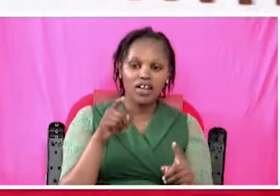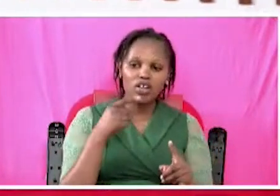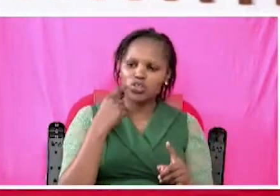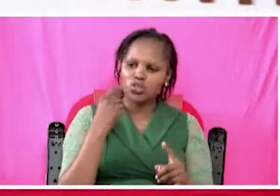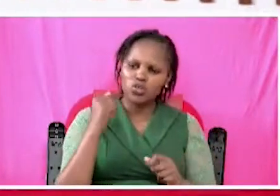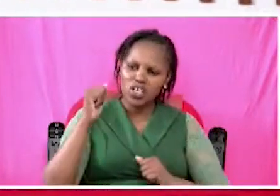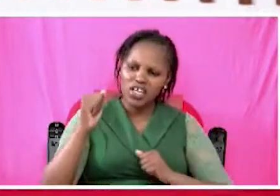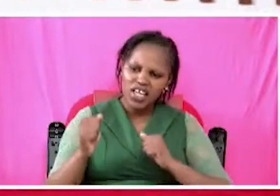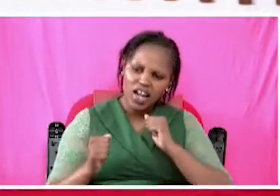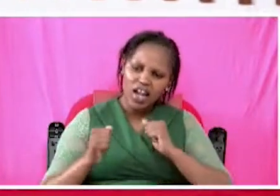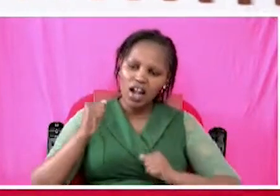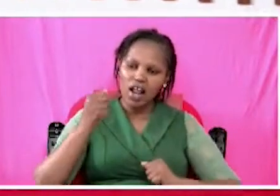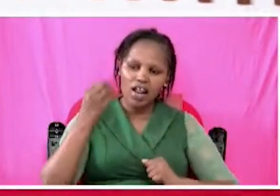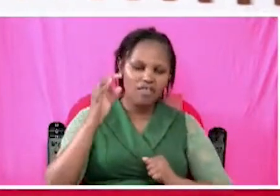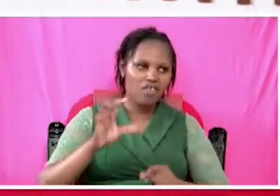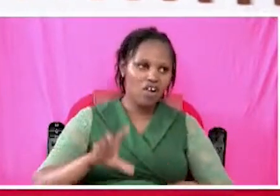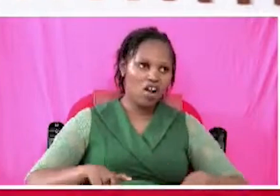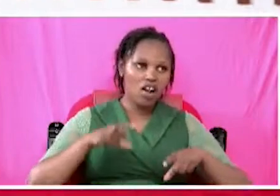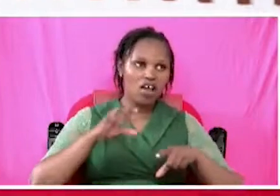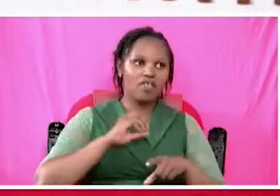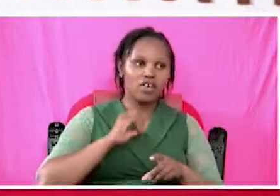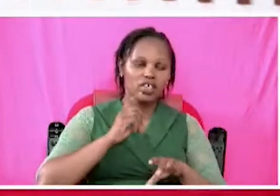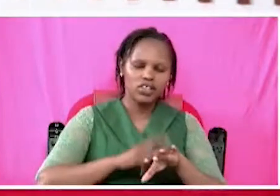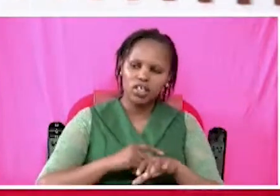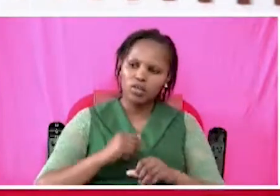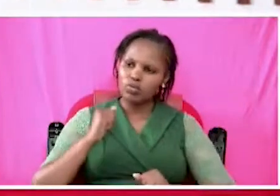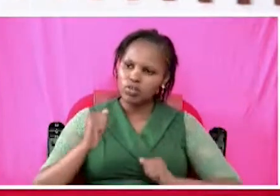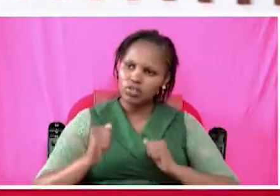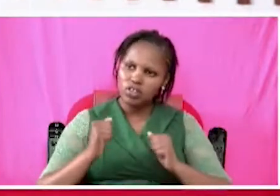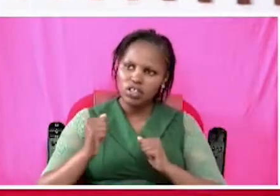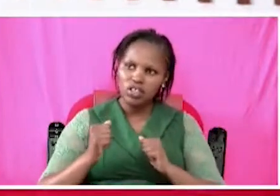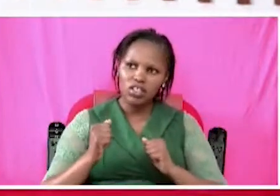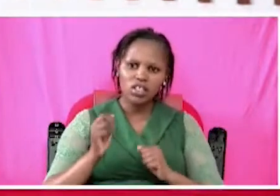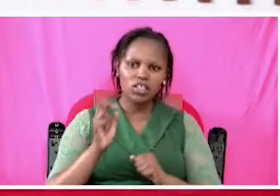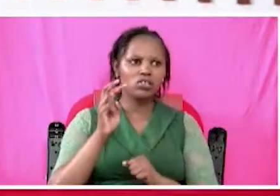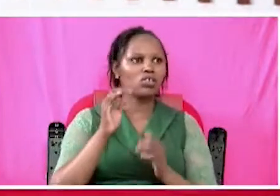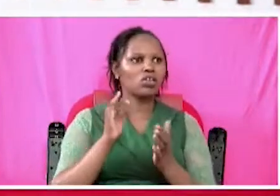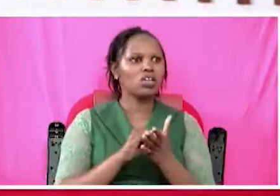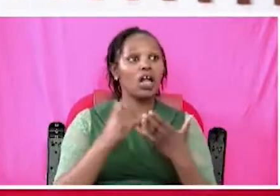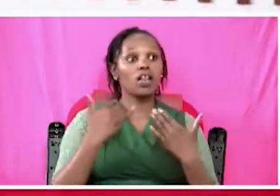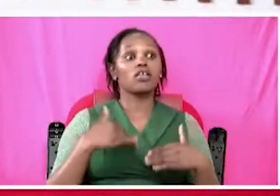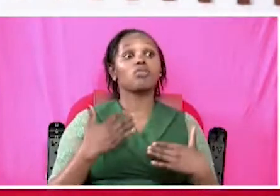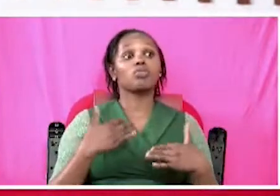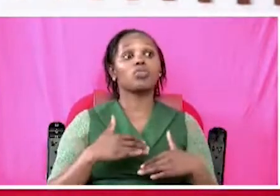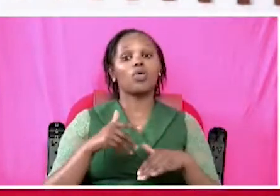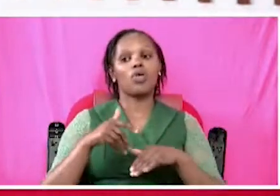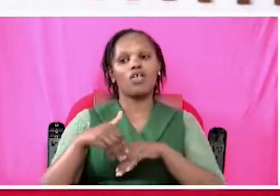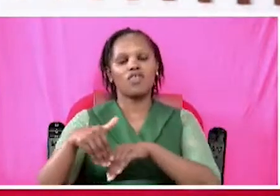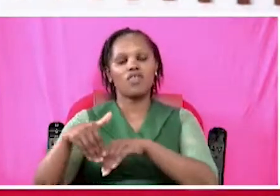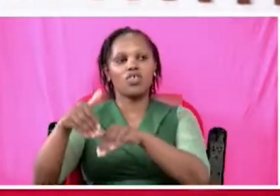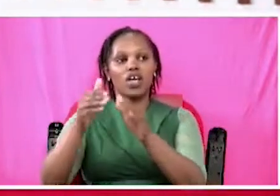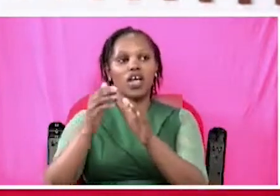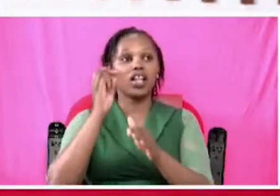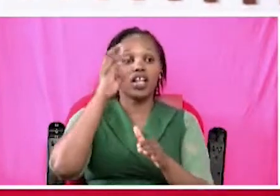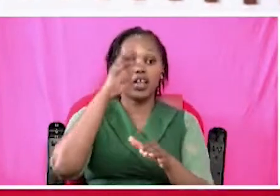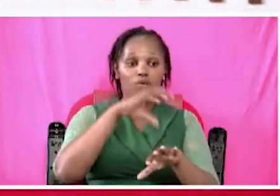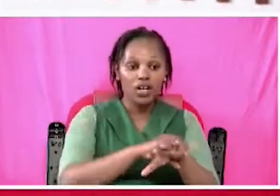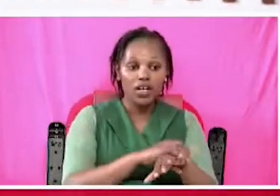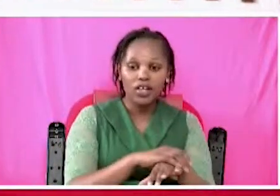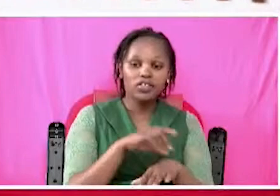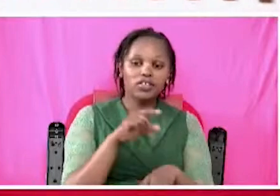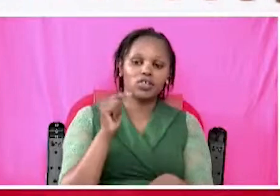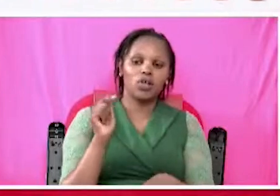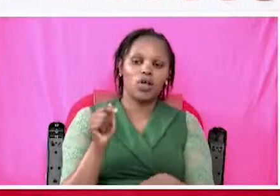life. And as he ran, he realized the people were following him and they were going to catch up with him. And as